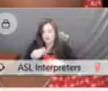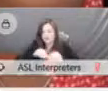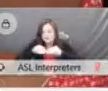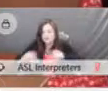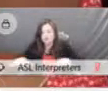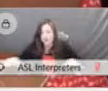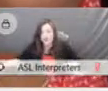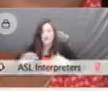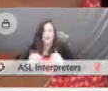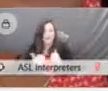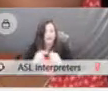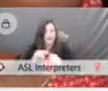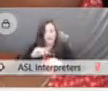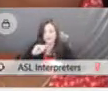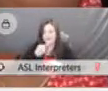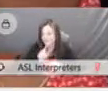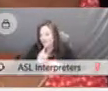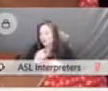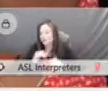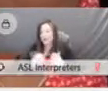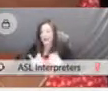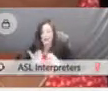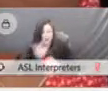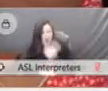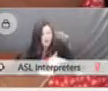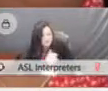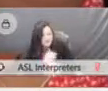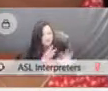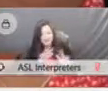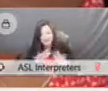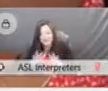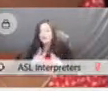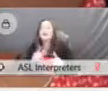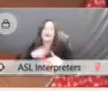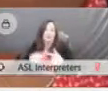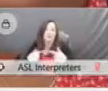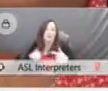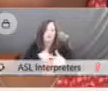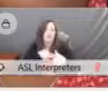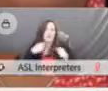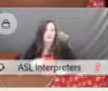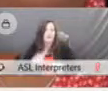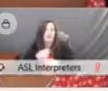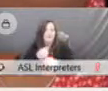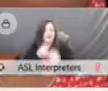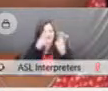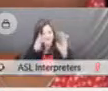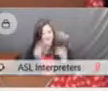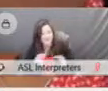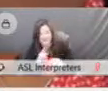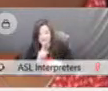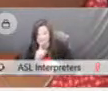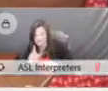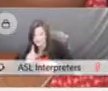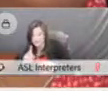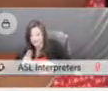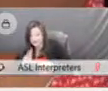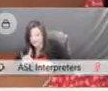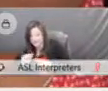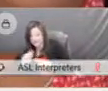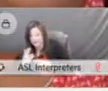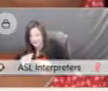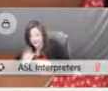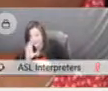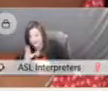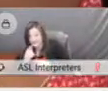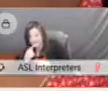cases go, how hospitalizations go, and then kind of move from there. So again, I think Dr. Dillahay will probably have some more to say, but we don't